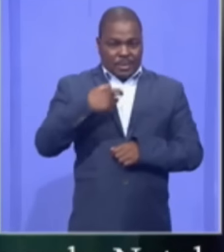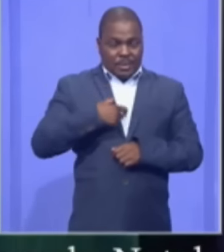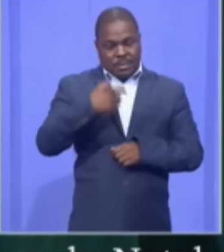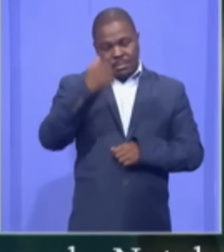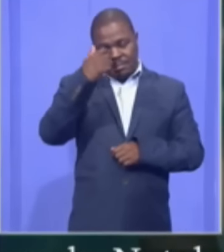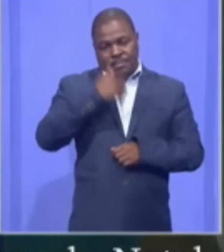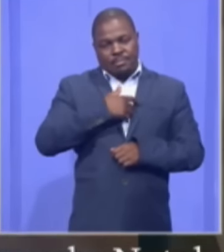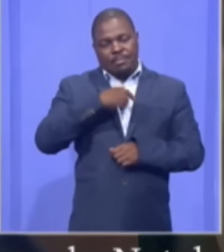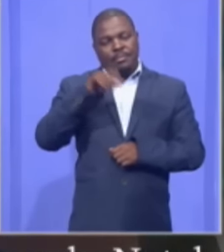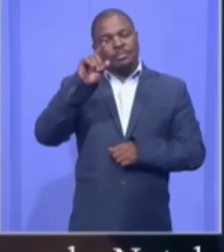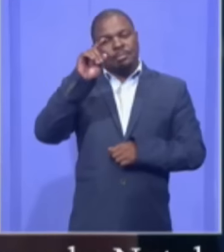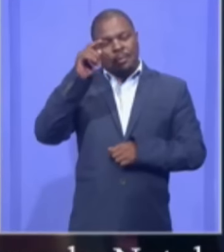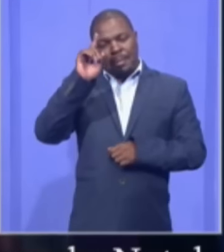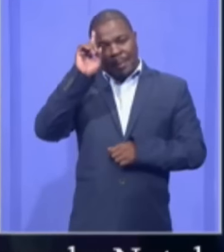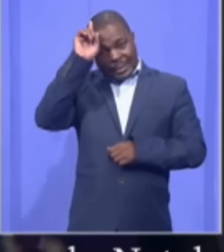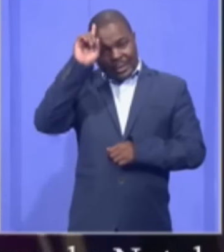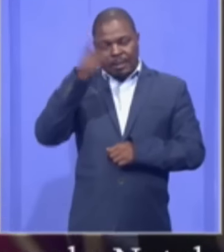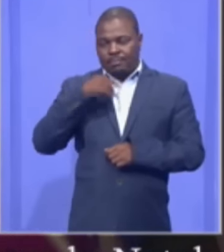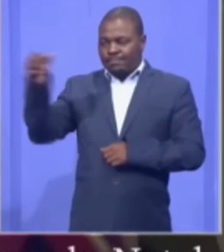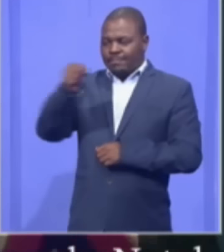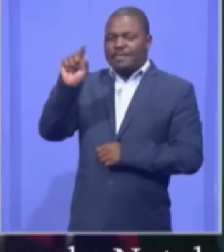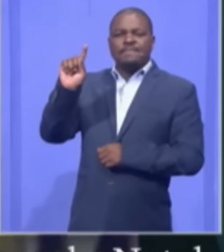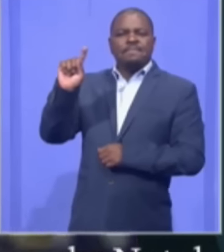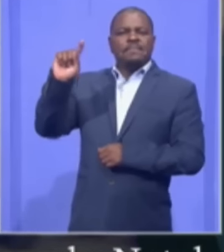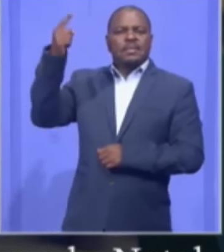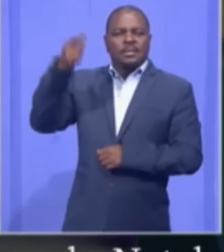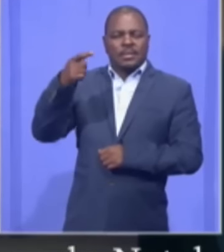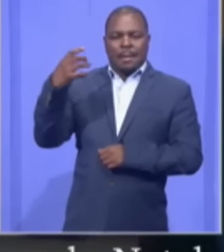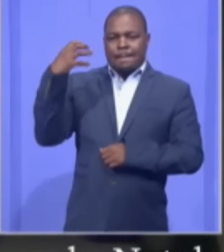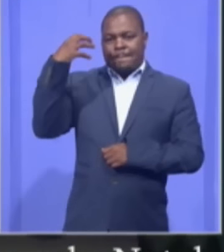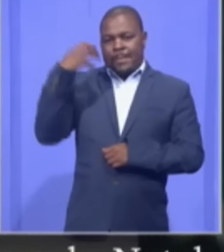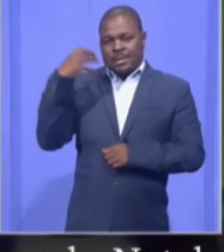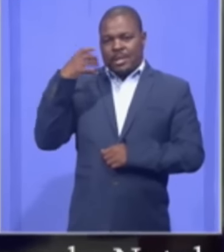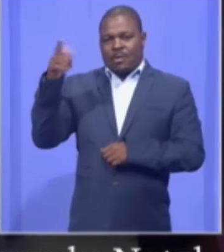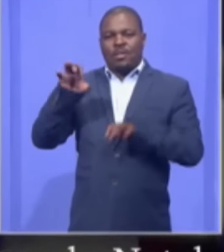ho ba letona la pele la thuto ka selemo sa